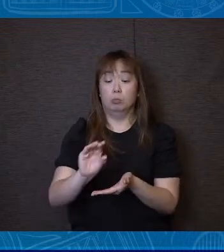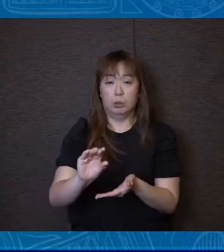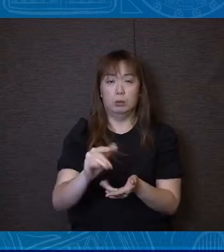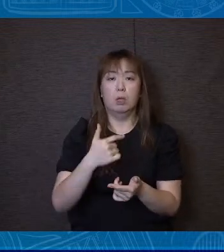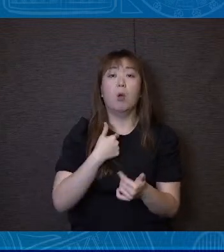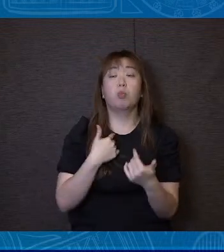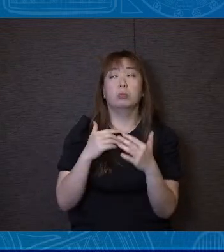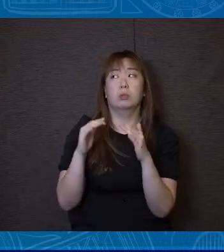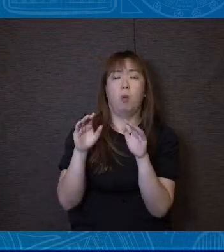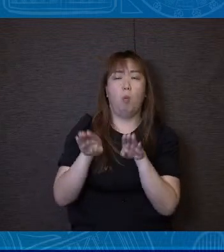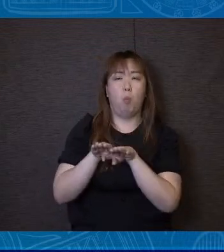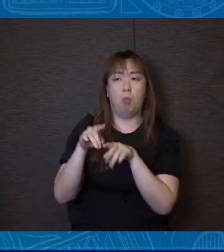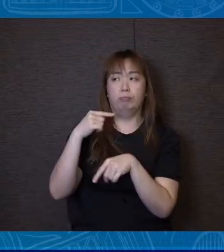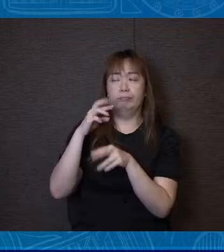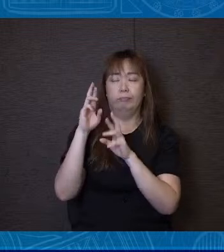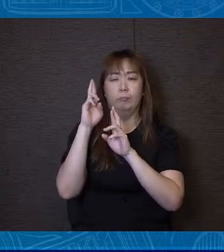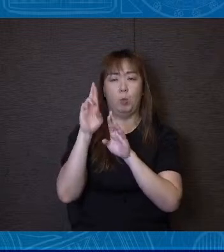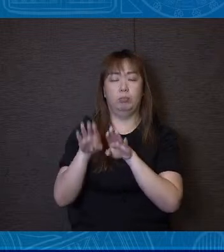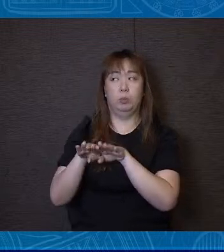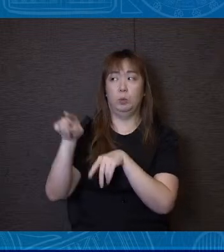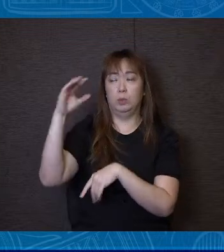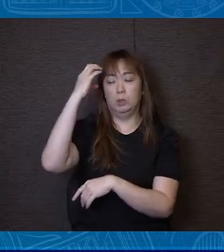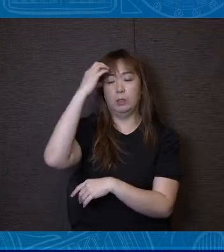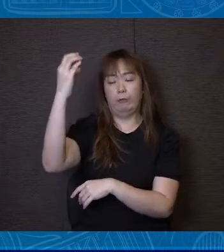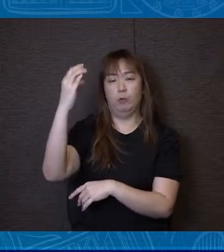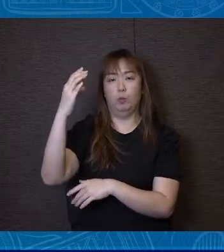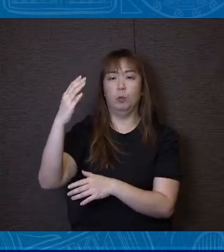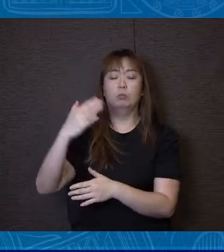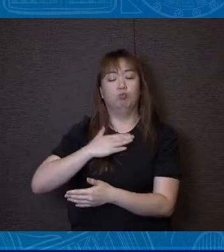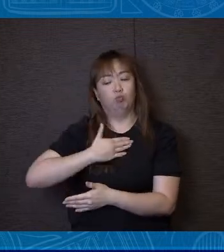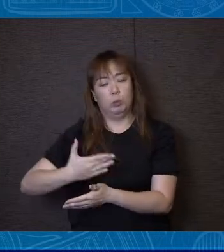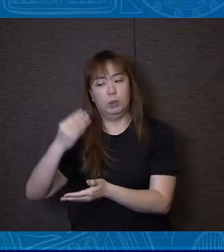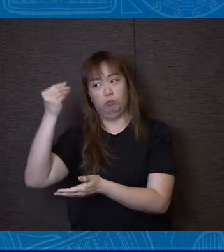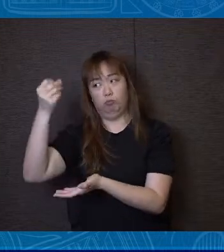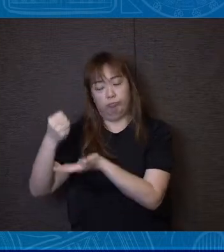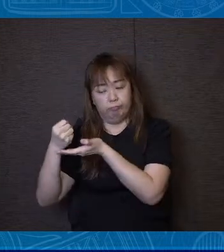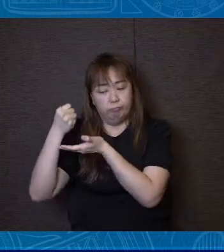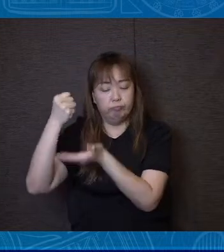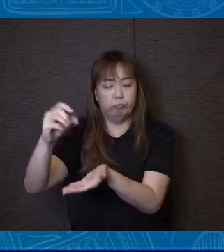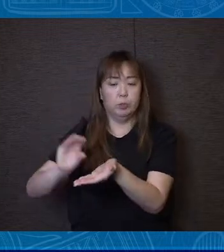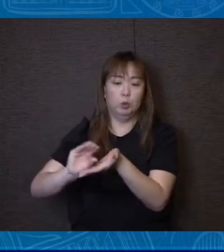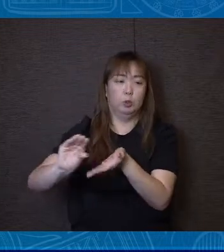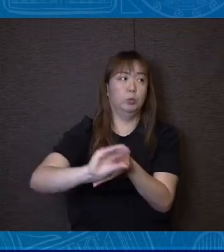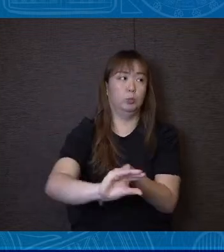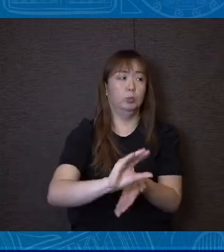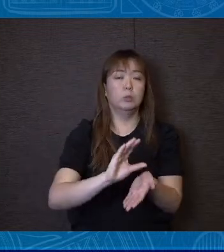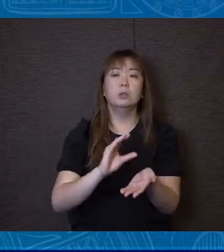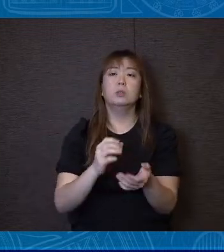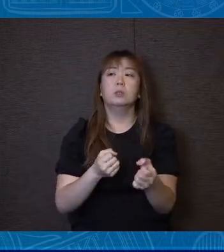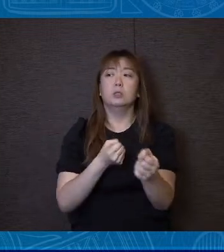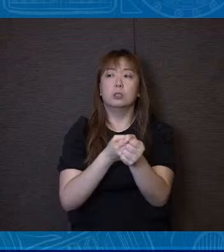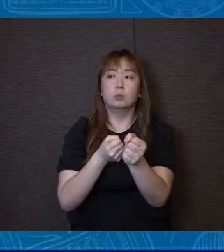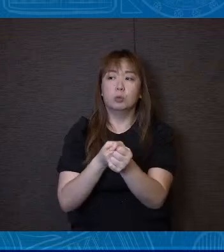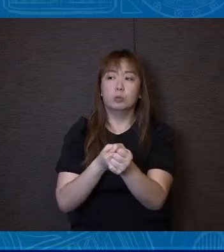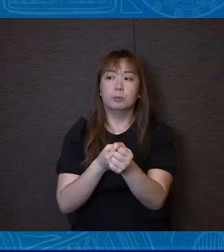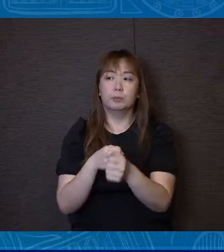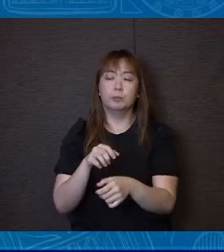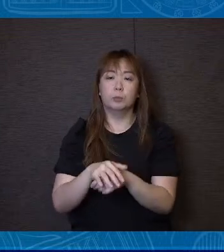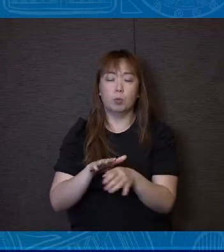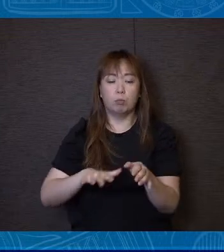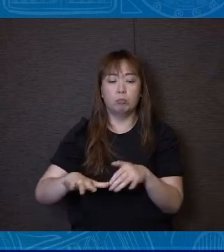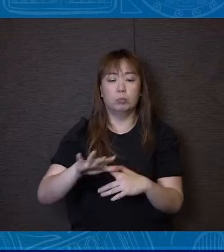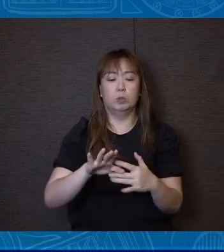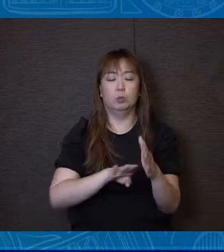government of the countries where we invest in, to provide this positive signaling and really reinforce this environment